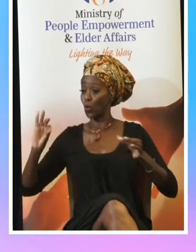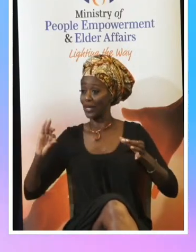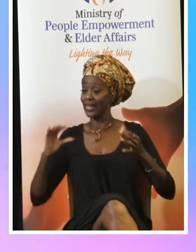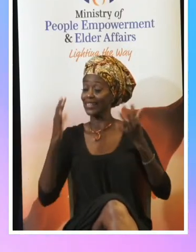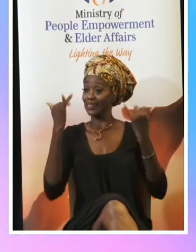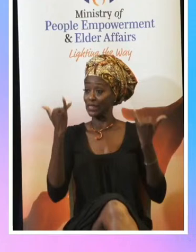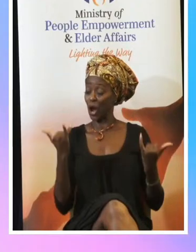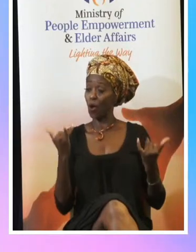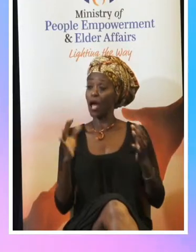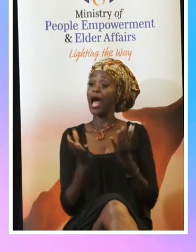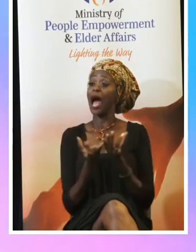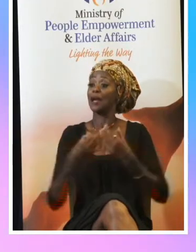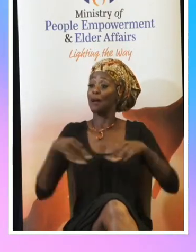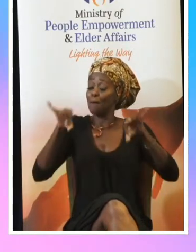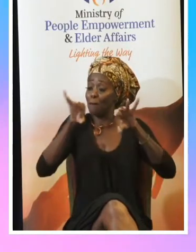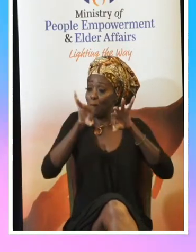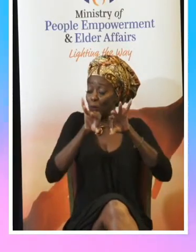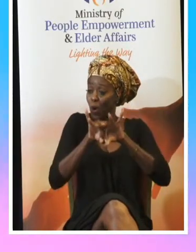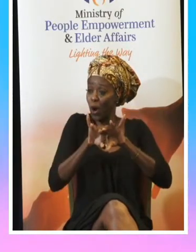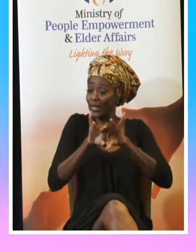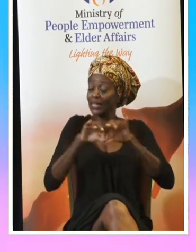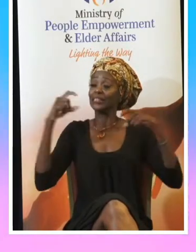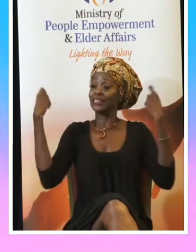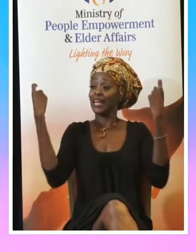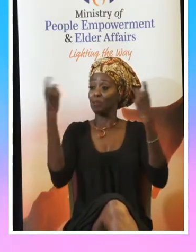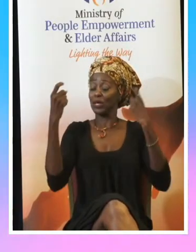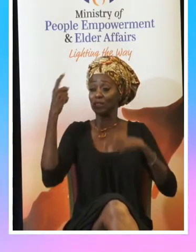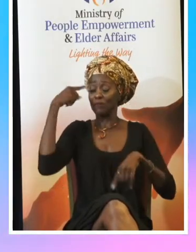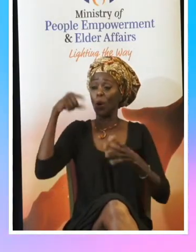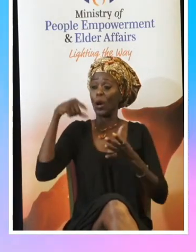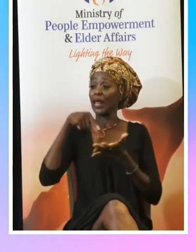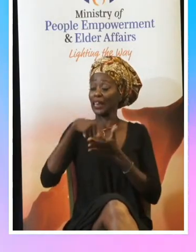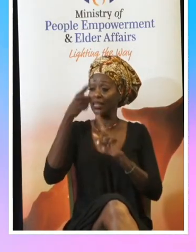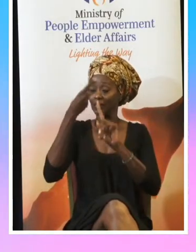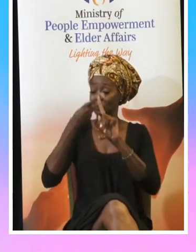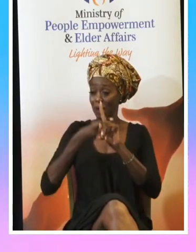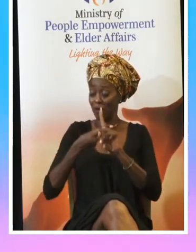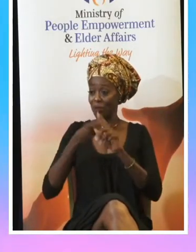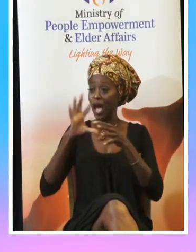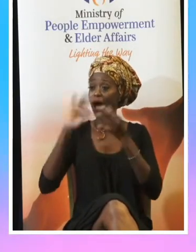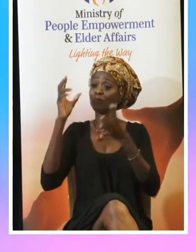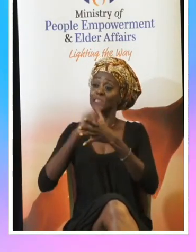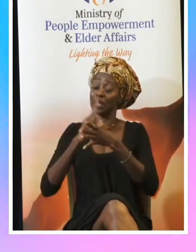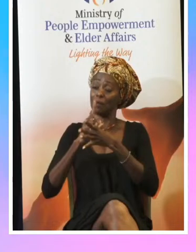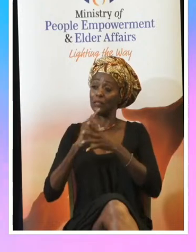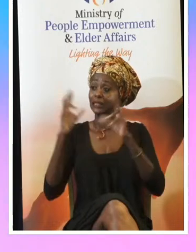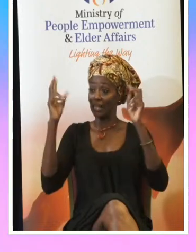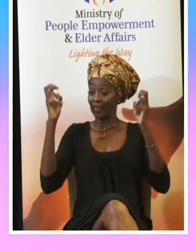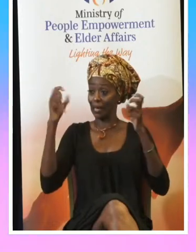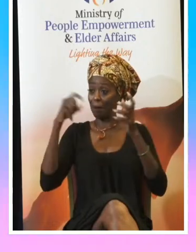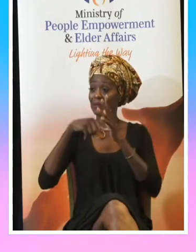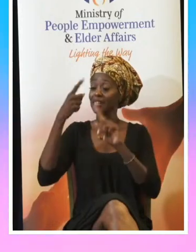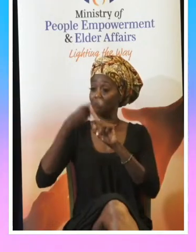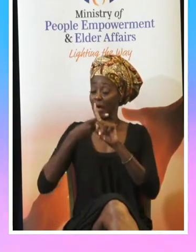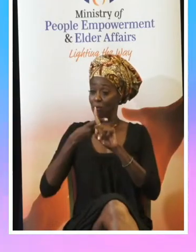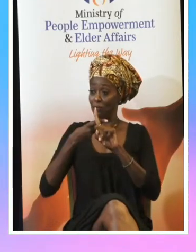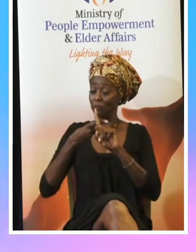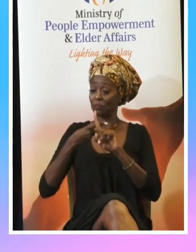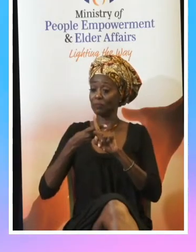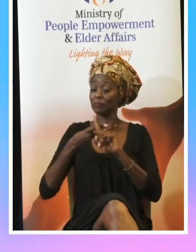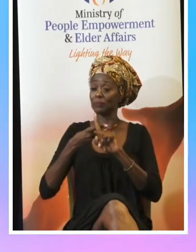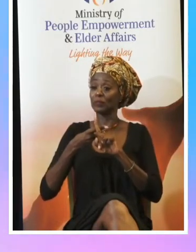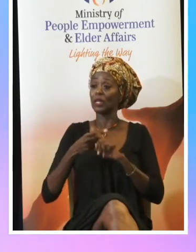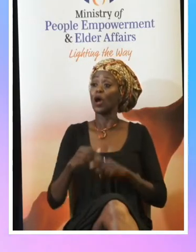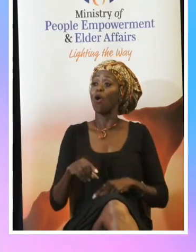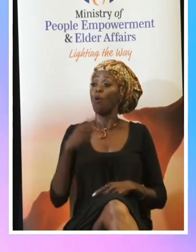part of the celebrations of the month of the disabled. The theme for the month this year is